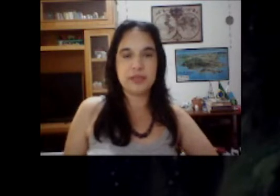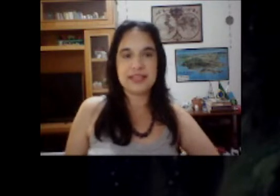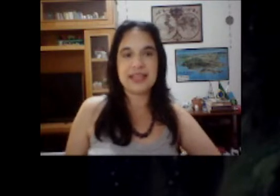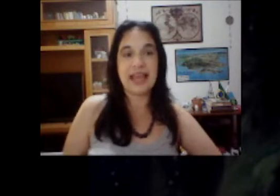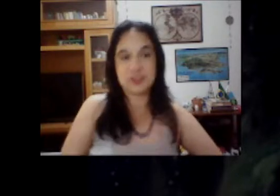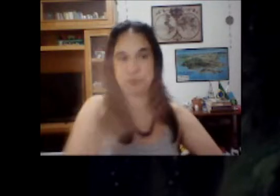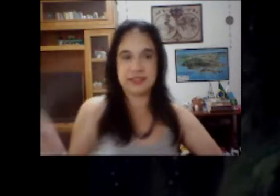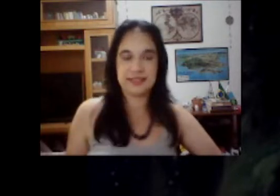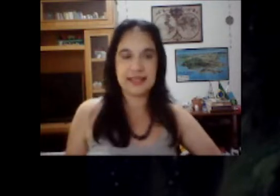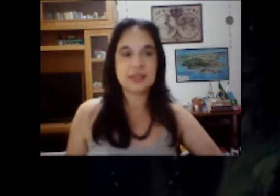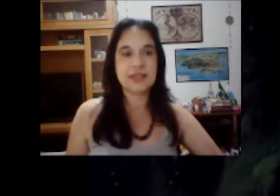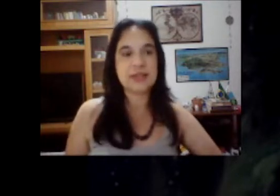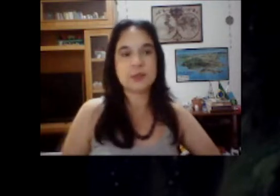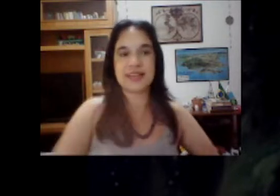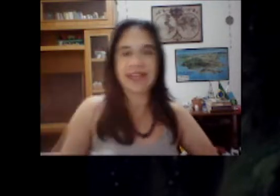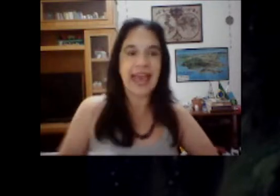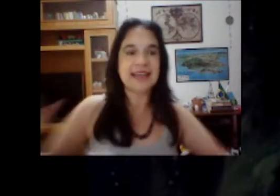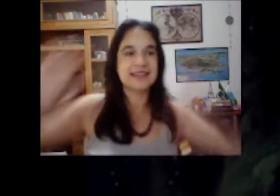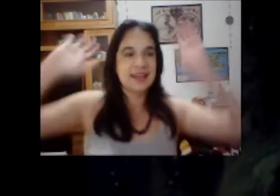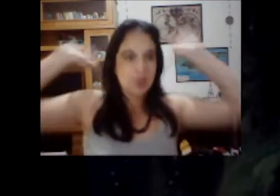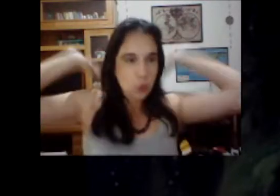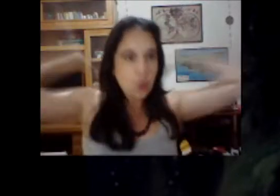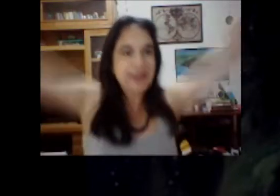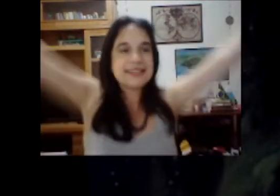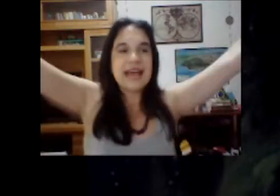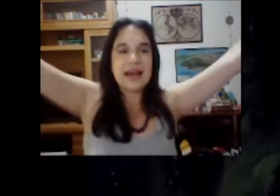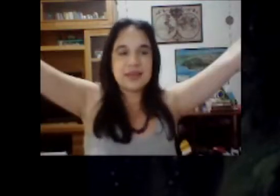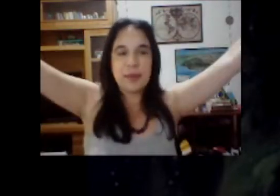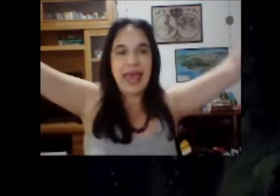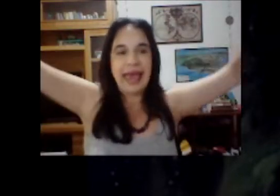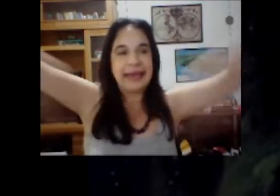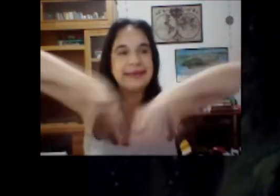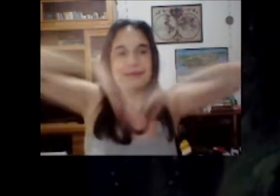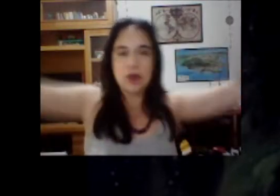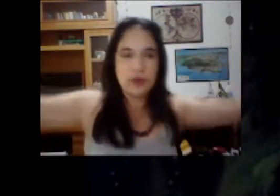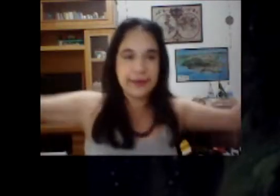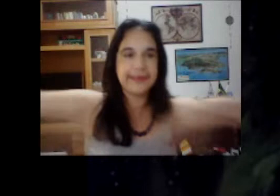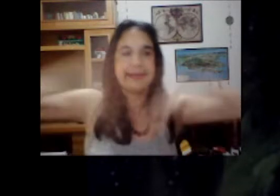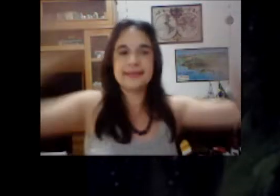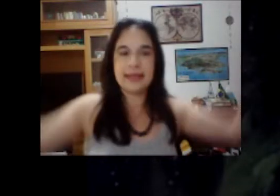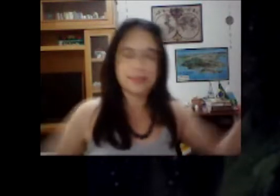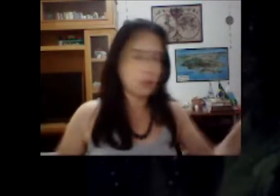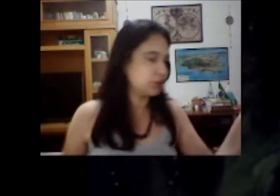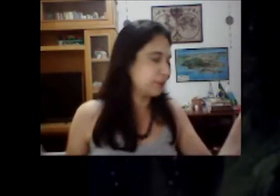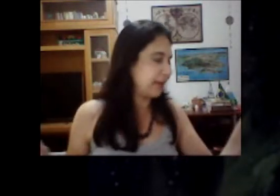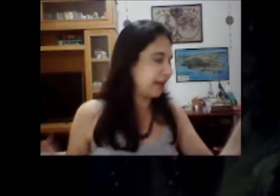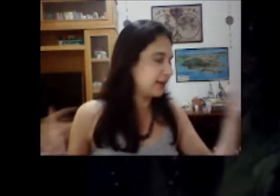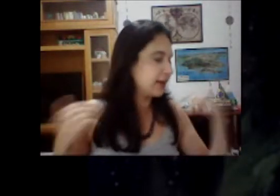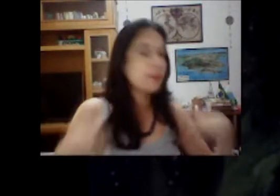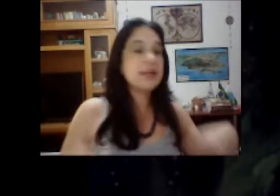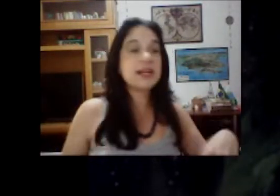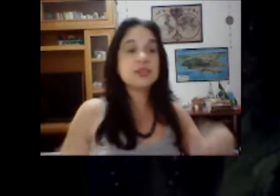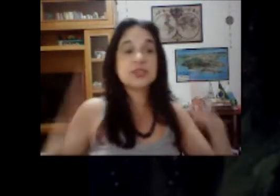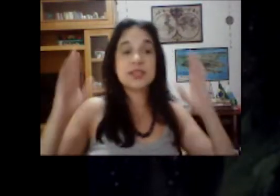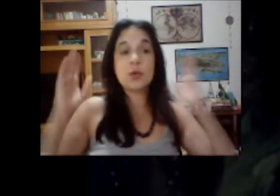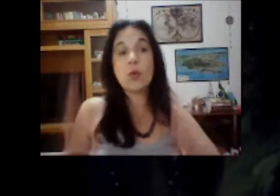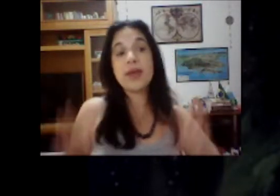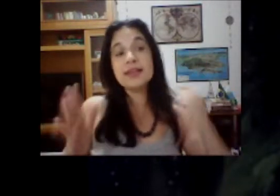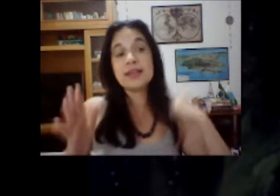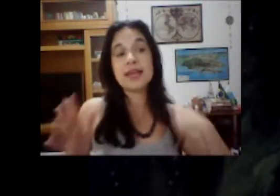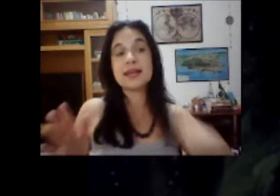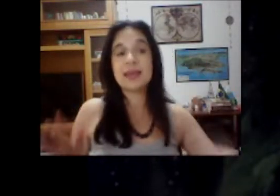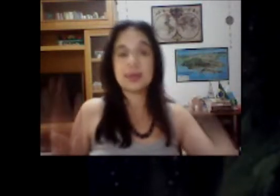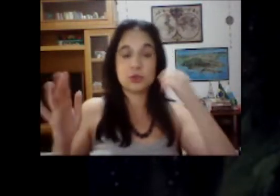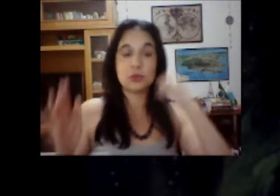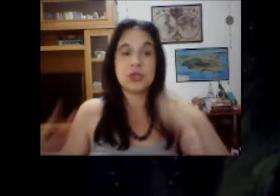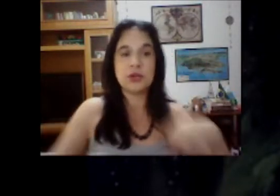of being explicit. Then that's when the cat went out of the bag, you know, and the whole shebang. Because you see, when